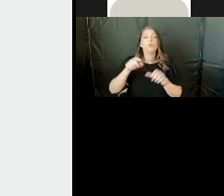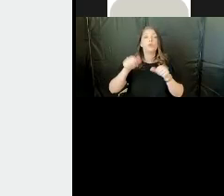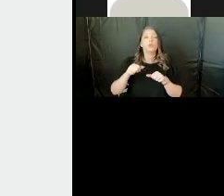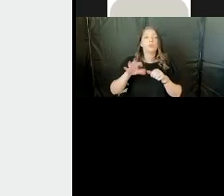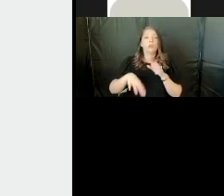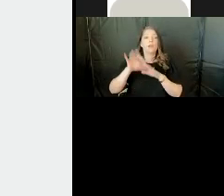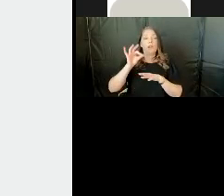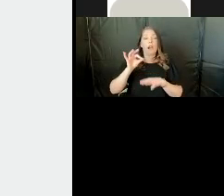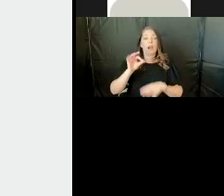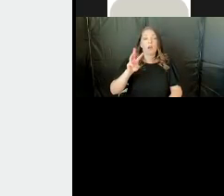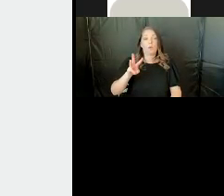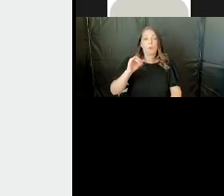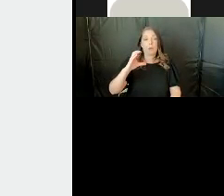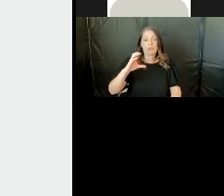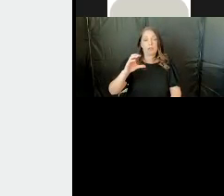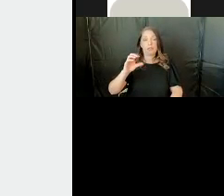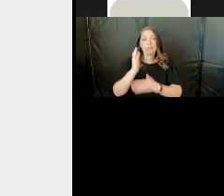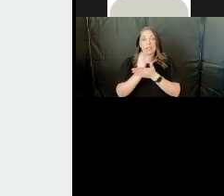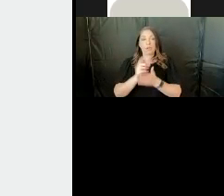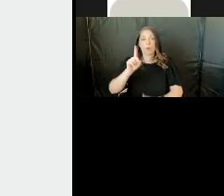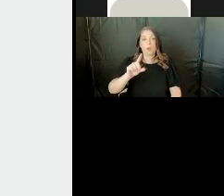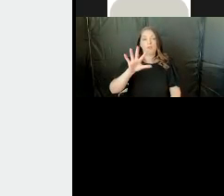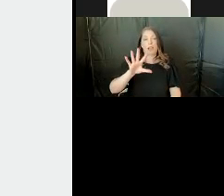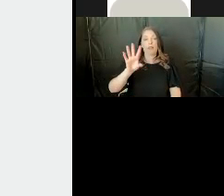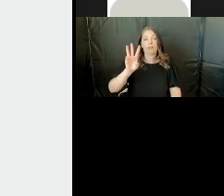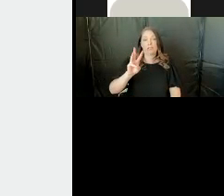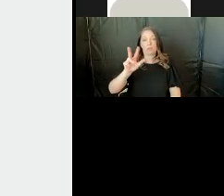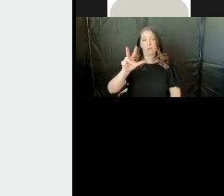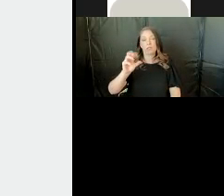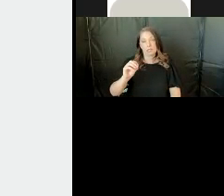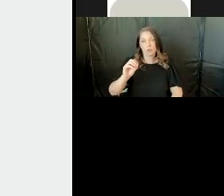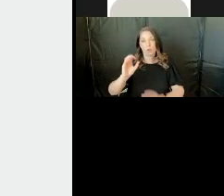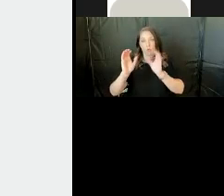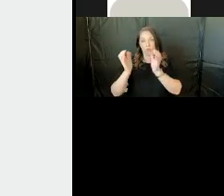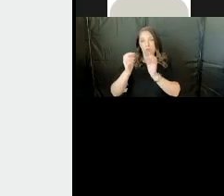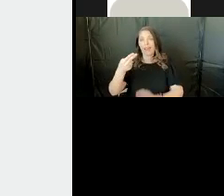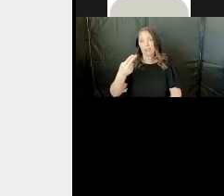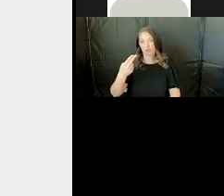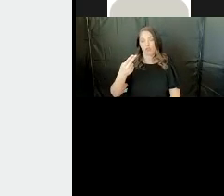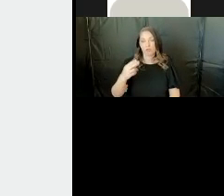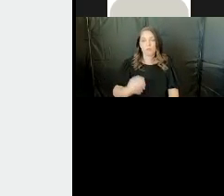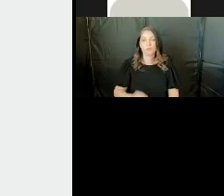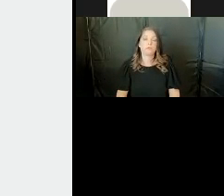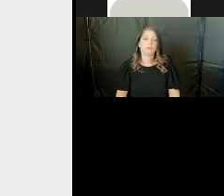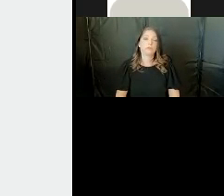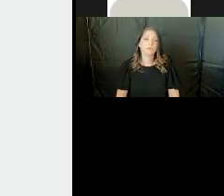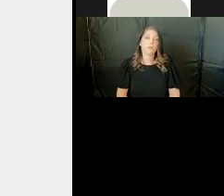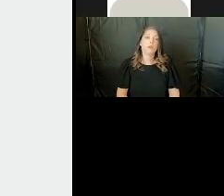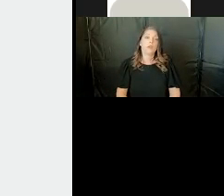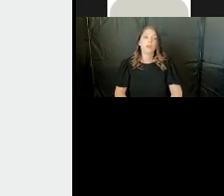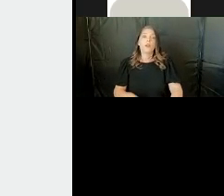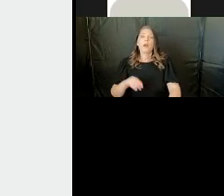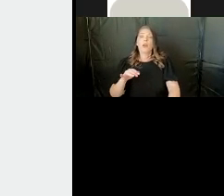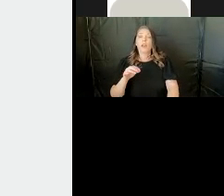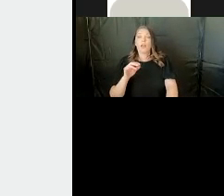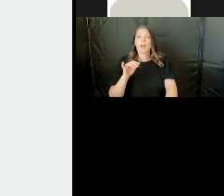Institutions Code 15630. And the letter H would indicate